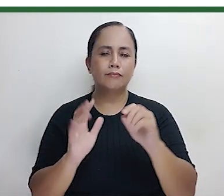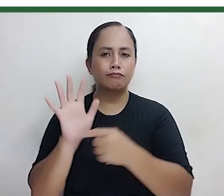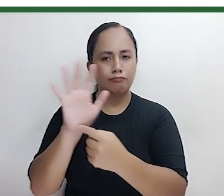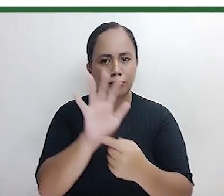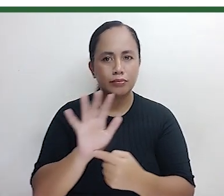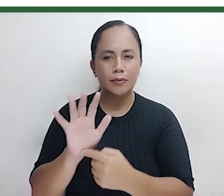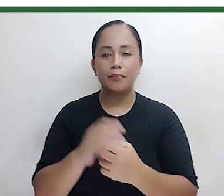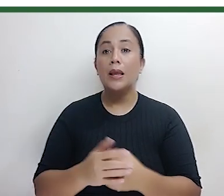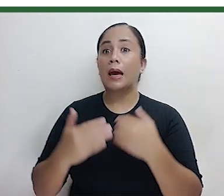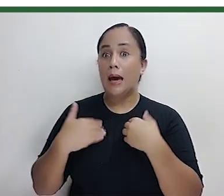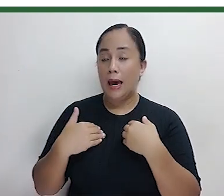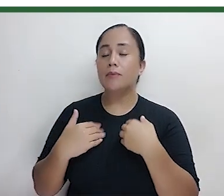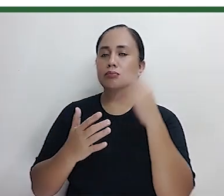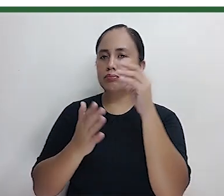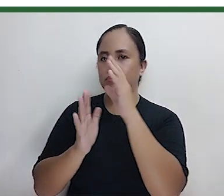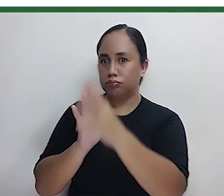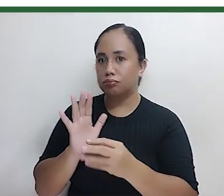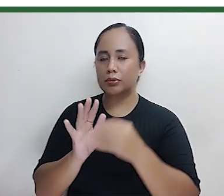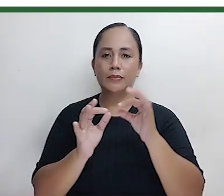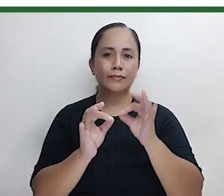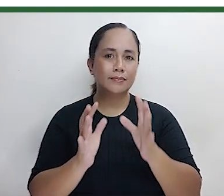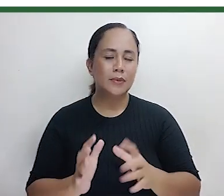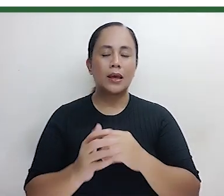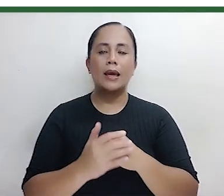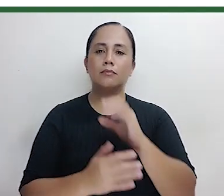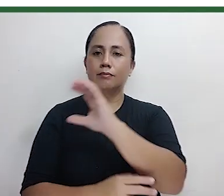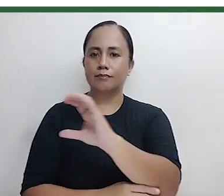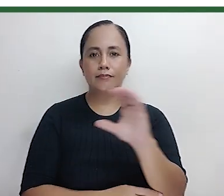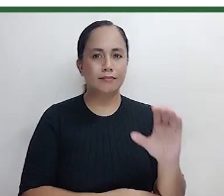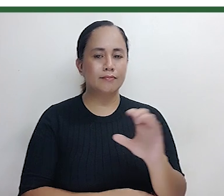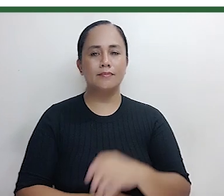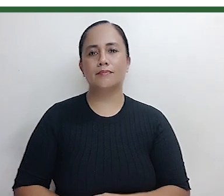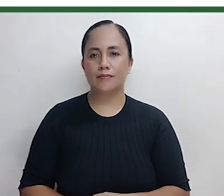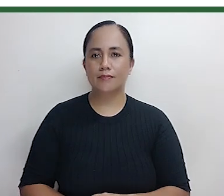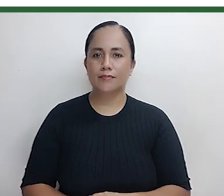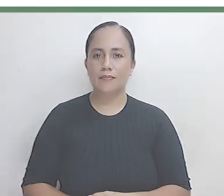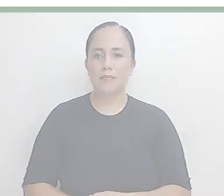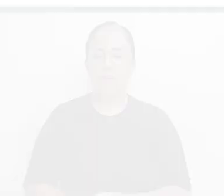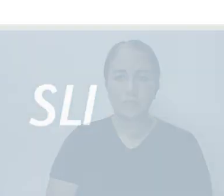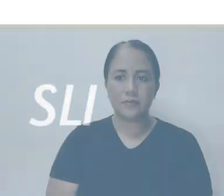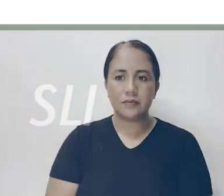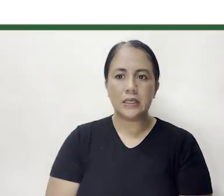and illustrations. There are also Filipino Sign Language inset and closed captions.